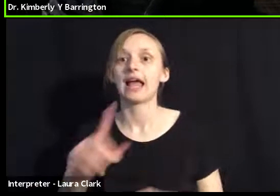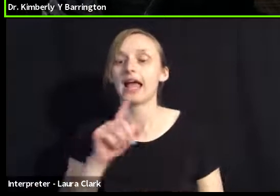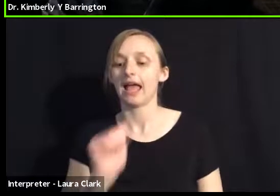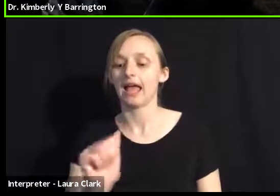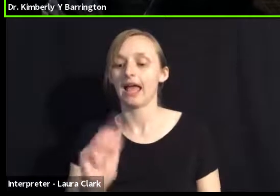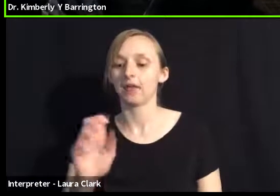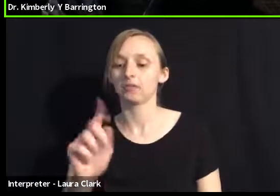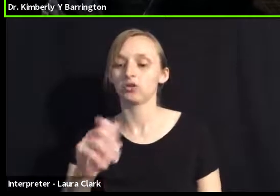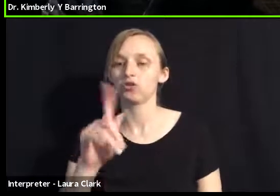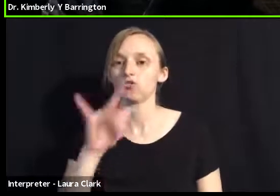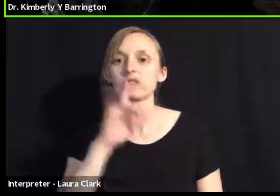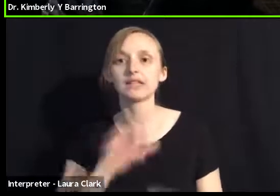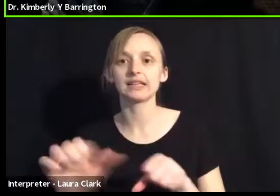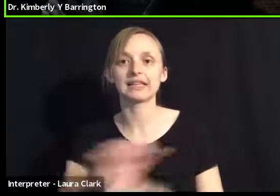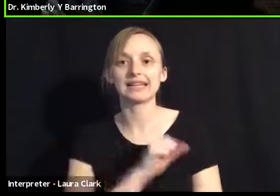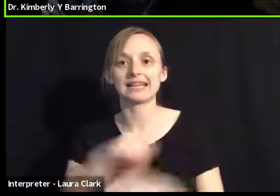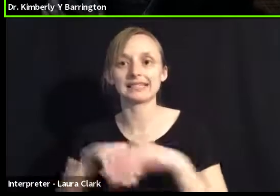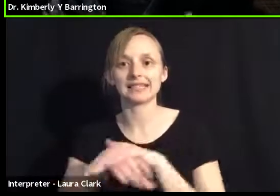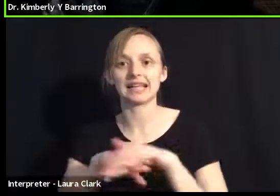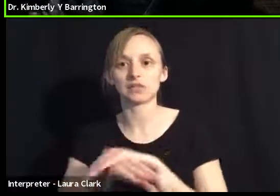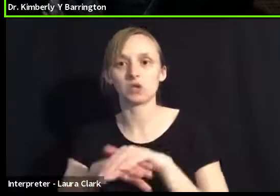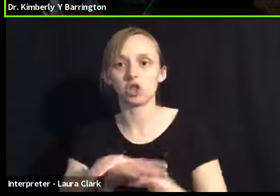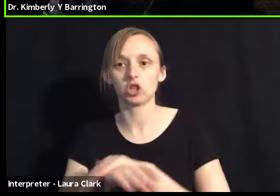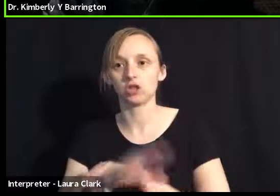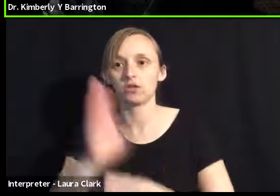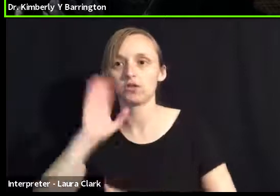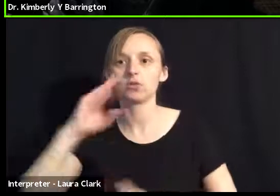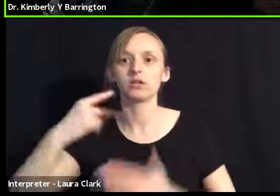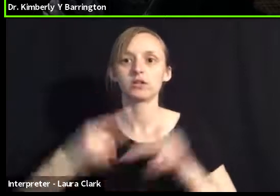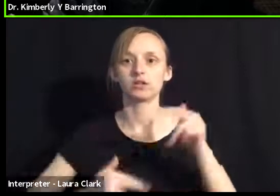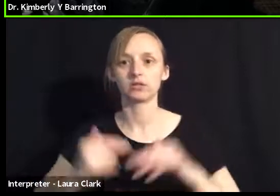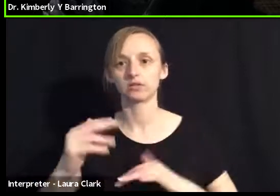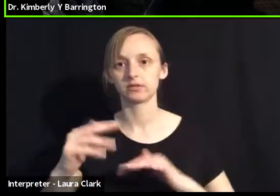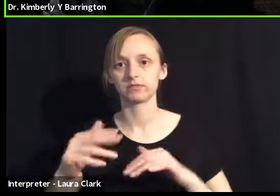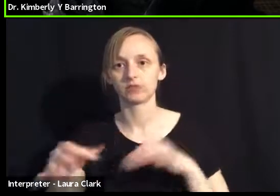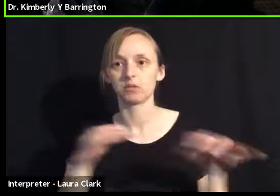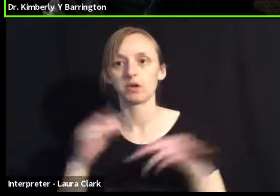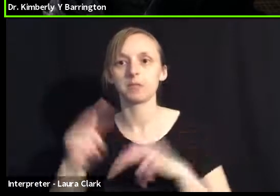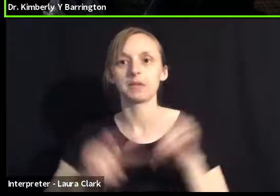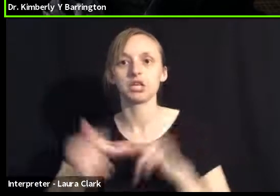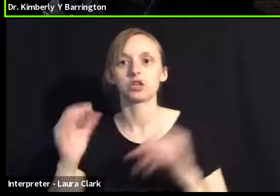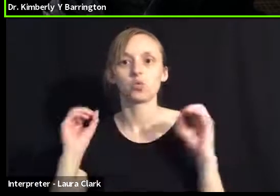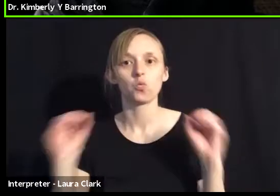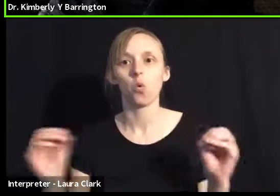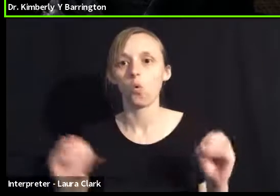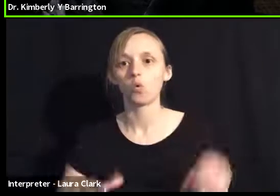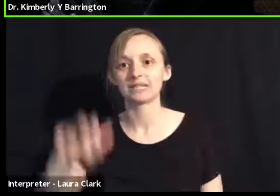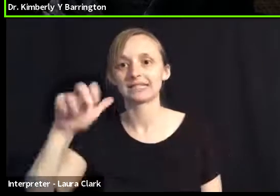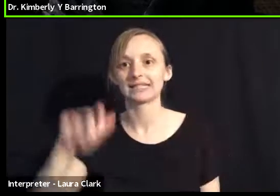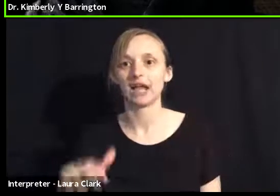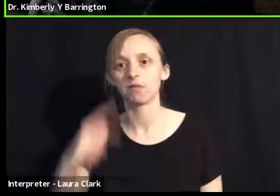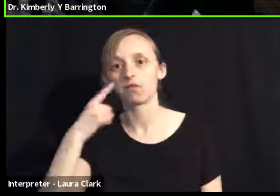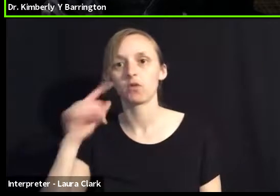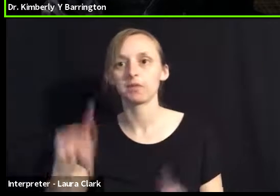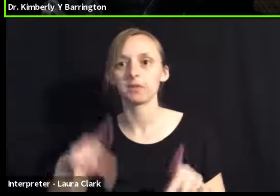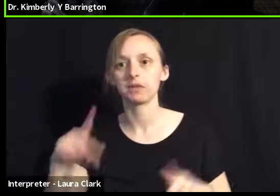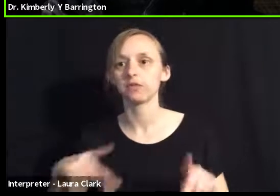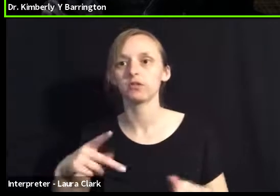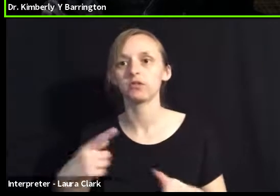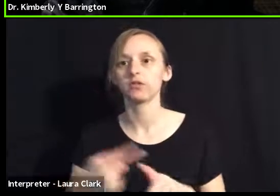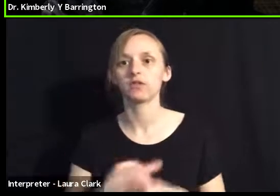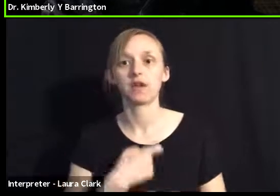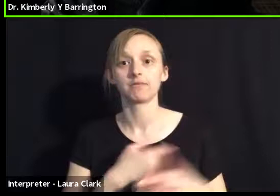about building zero step for those persons who, you know what, from the